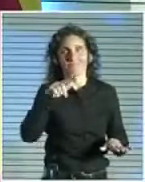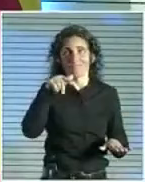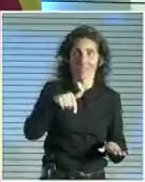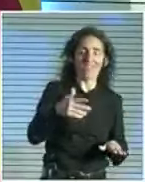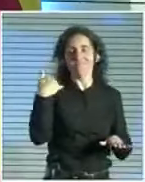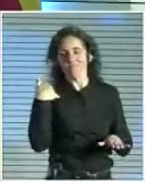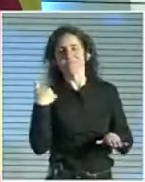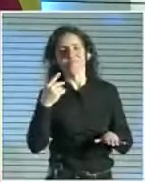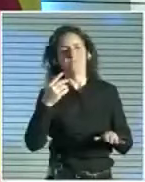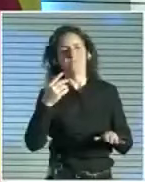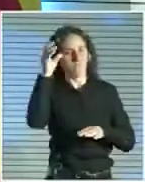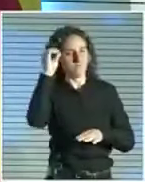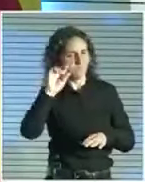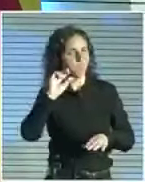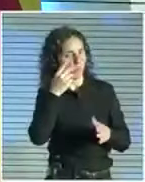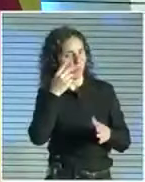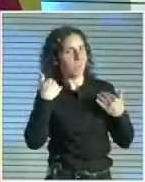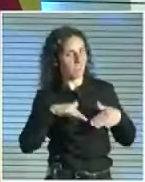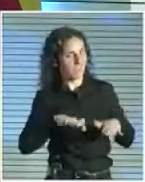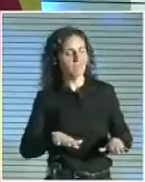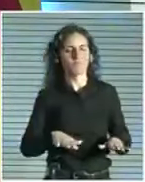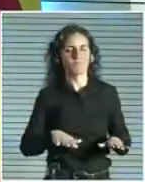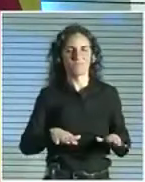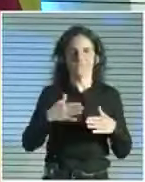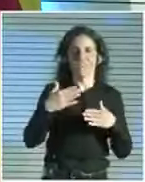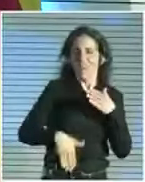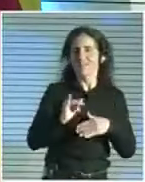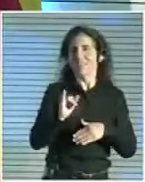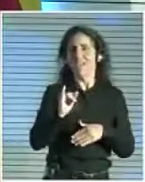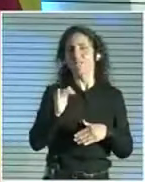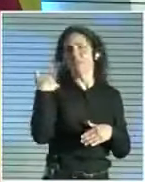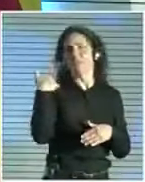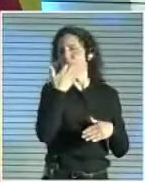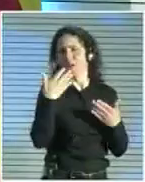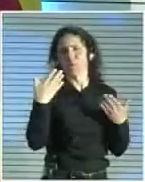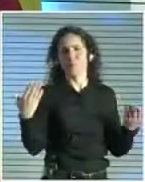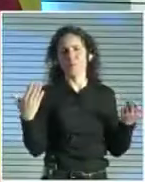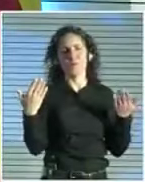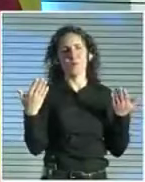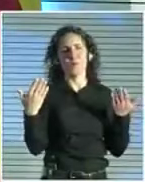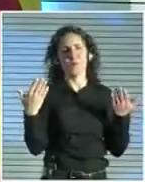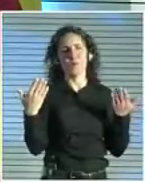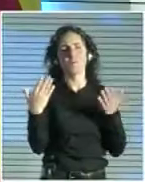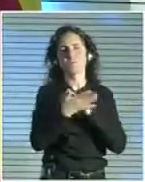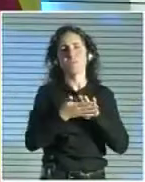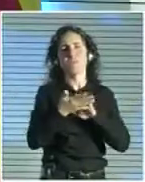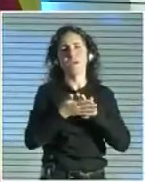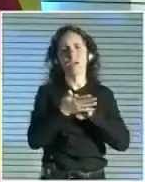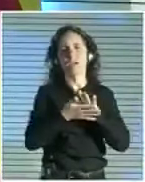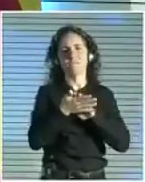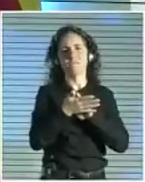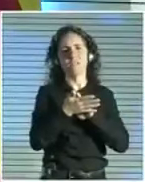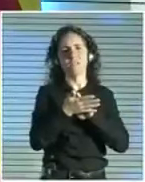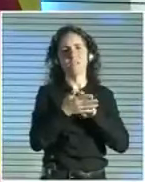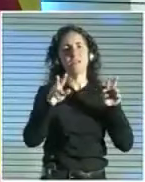are headwinds which are blowing into the face of DMOs, which are leading that. It's not an easy way, and most of the people